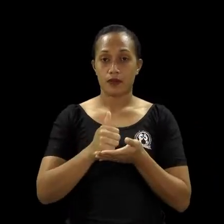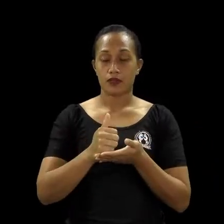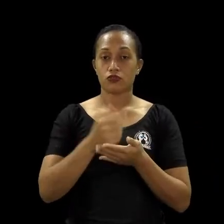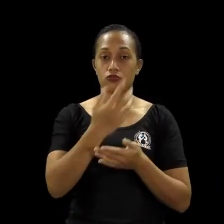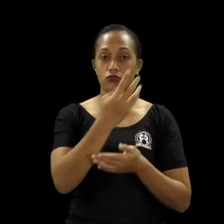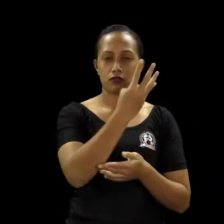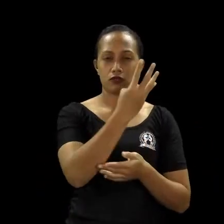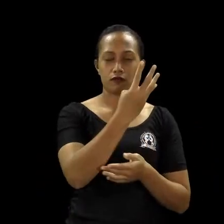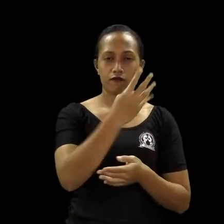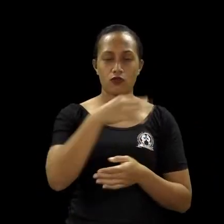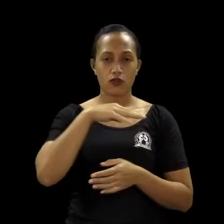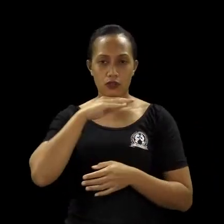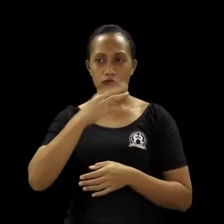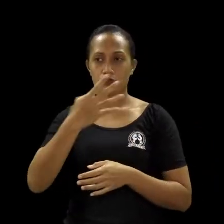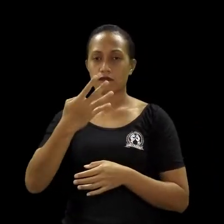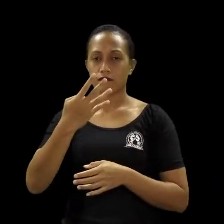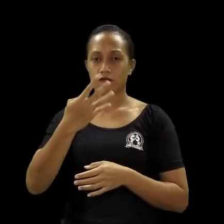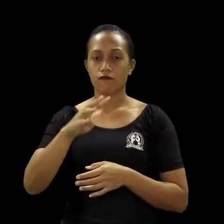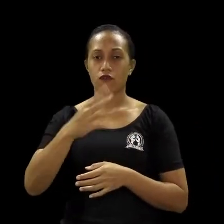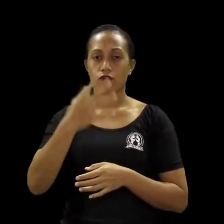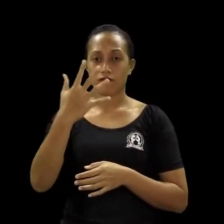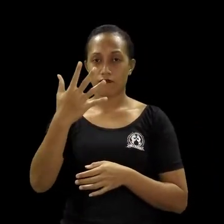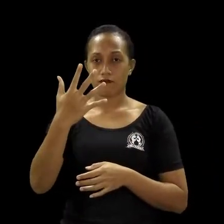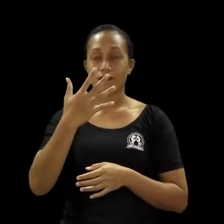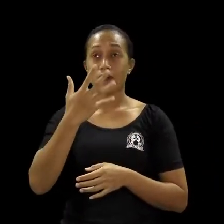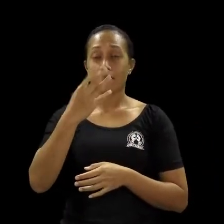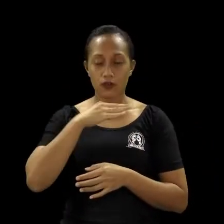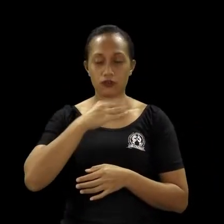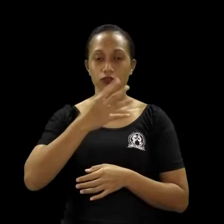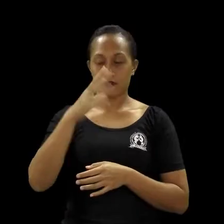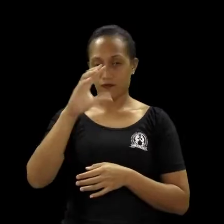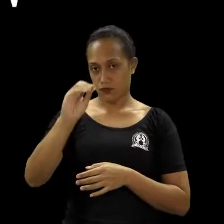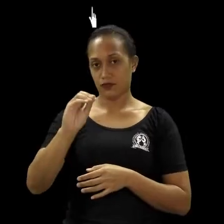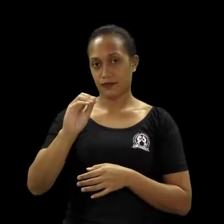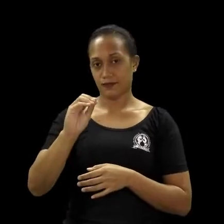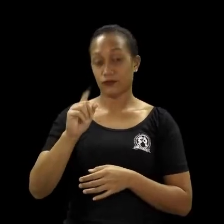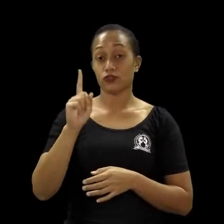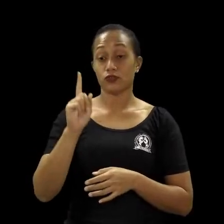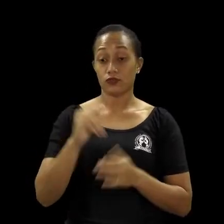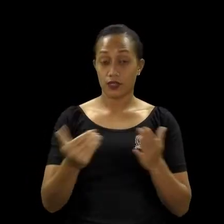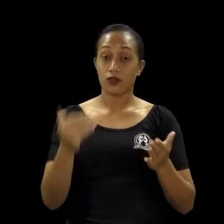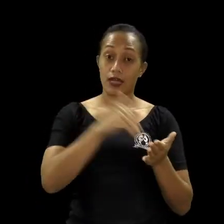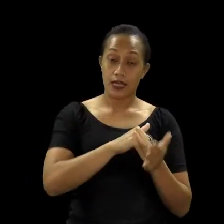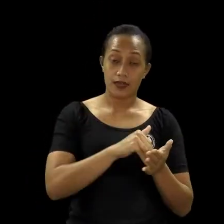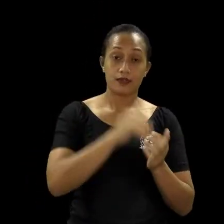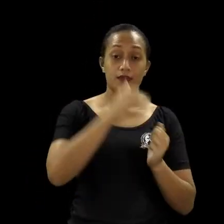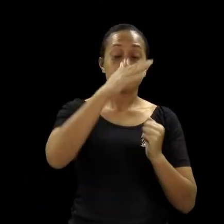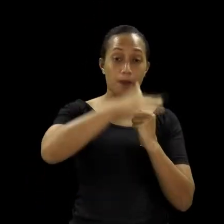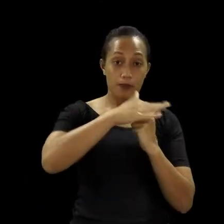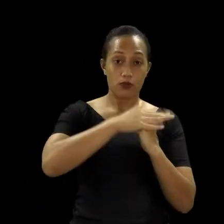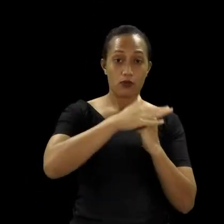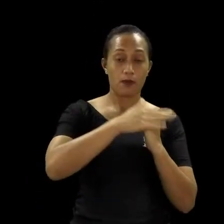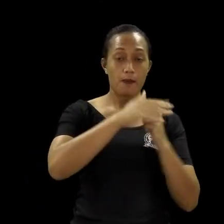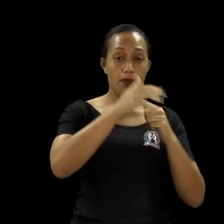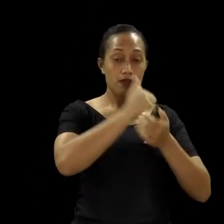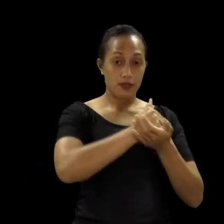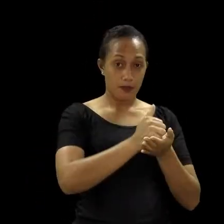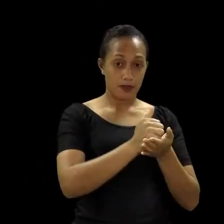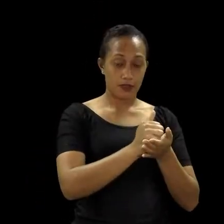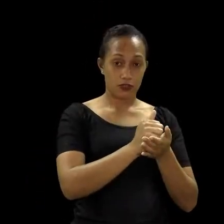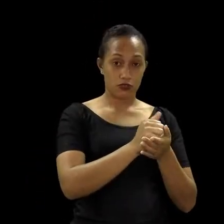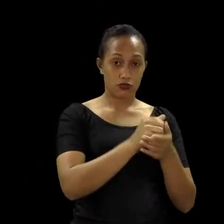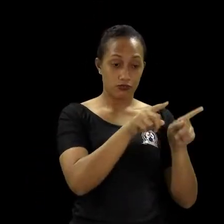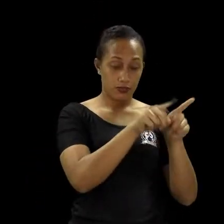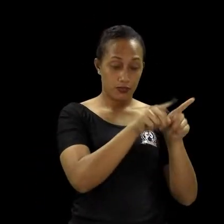is 450. So now we have the same denominator, and we can now add our numerators. So this is going to be equal to,